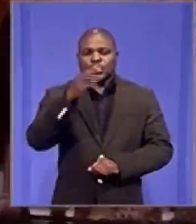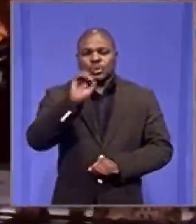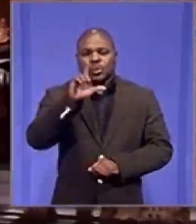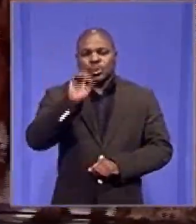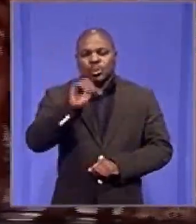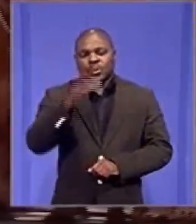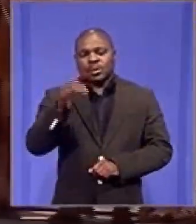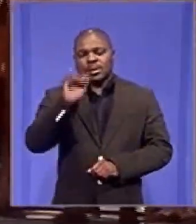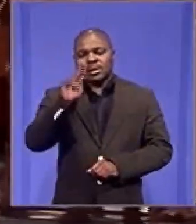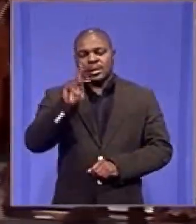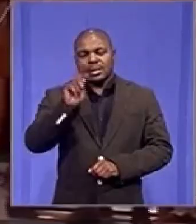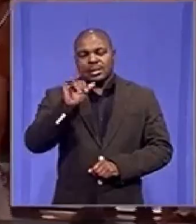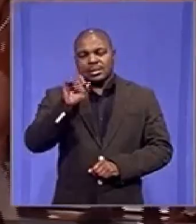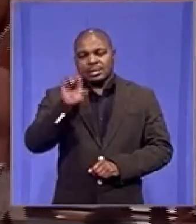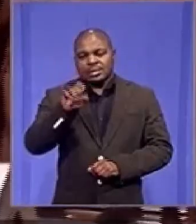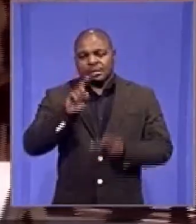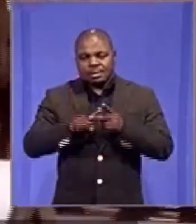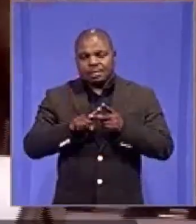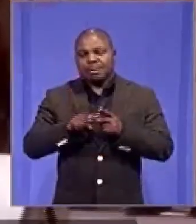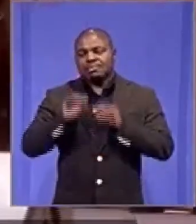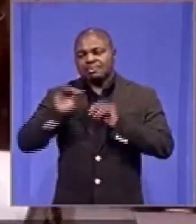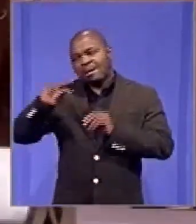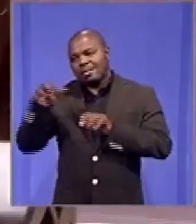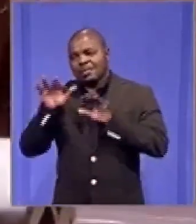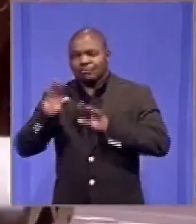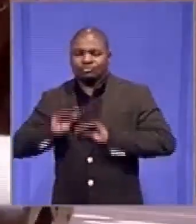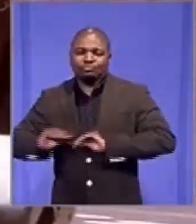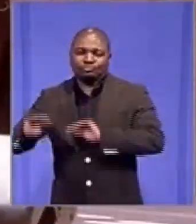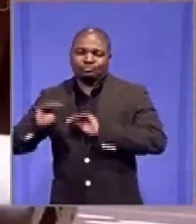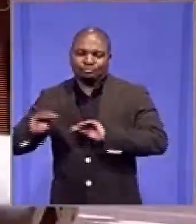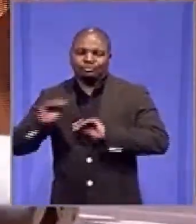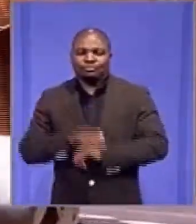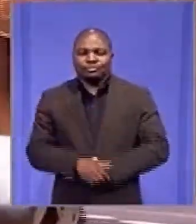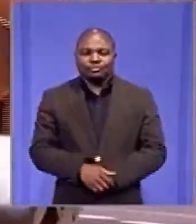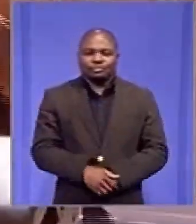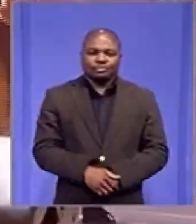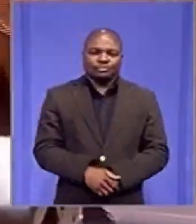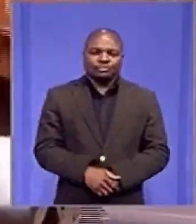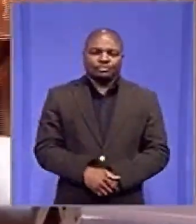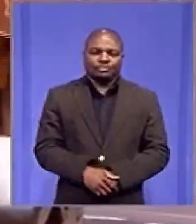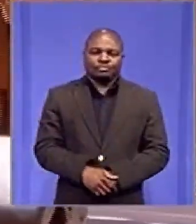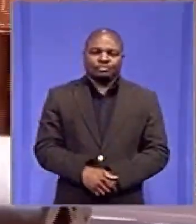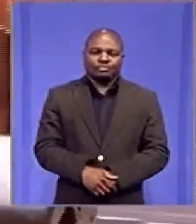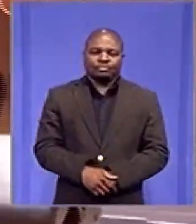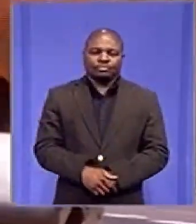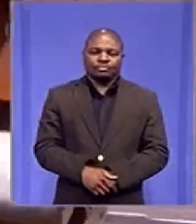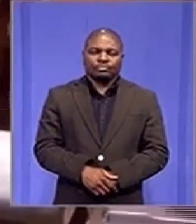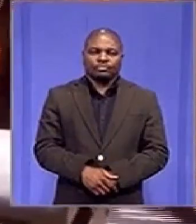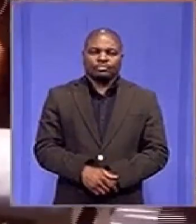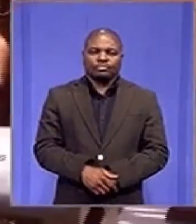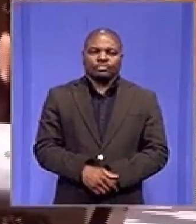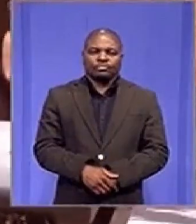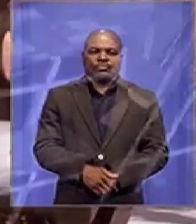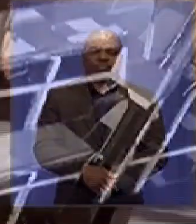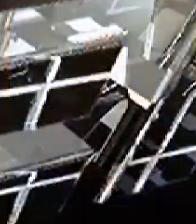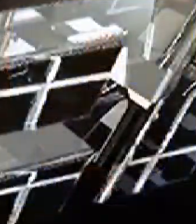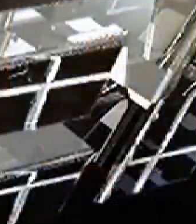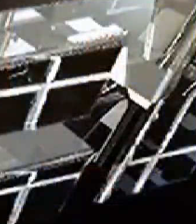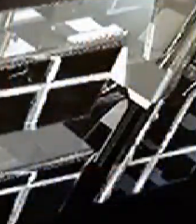Ikitse o rute ba bangwe. Sentle English SABC News Mahikeng.